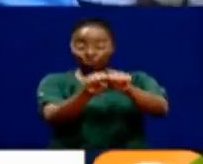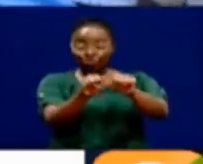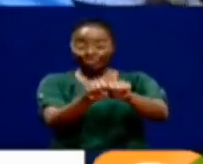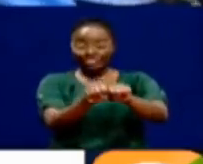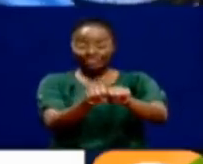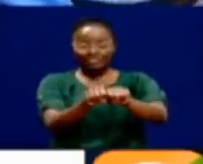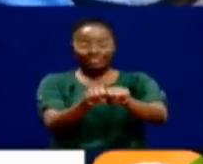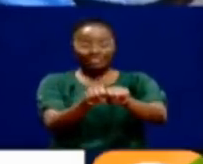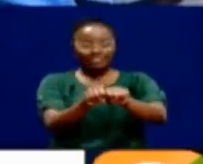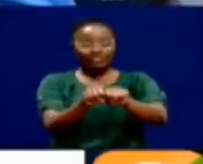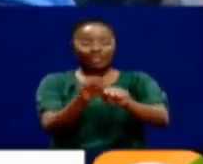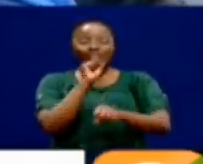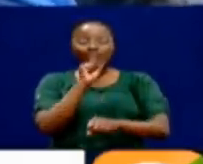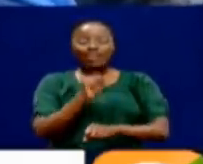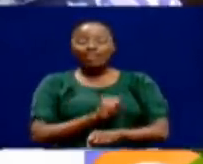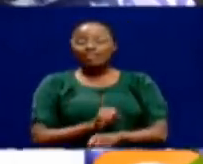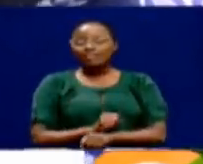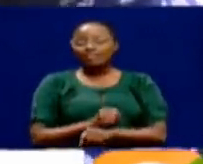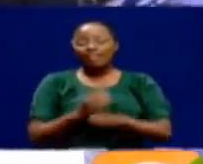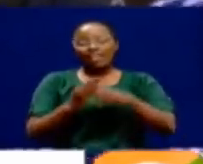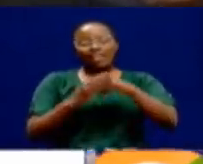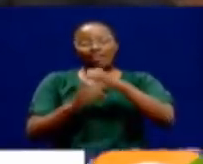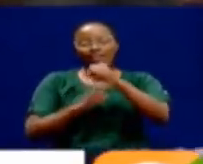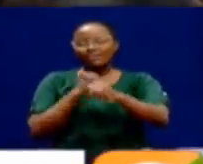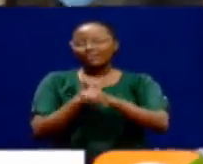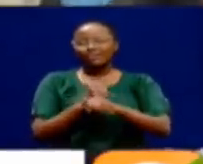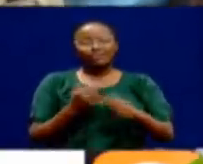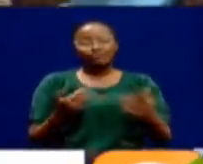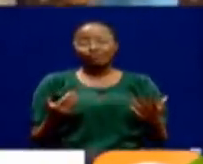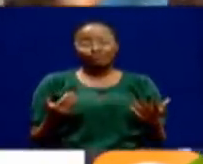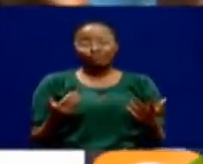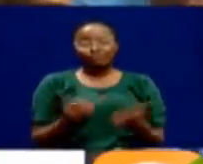shoes at the age of 9.